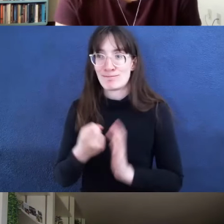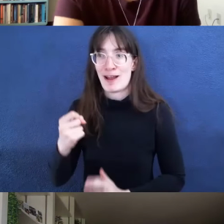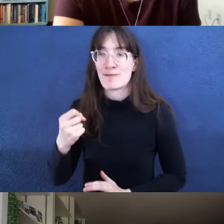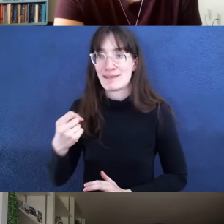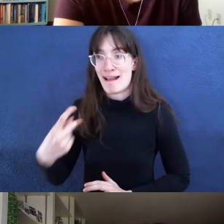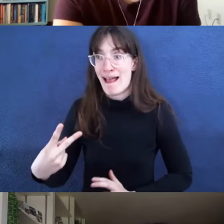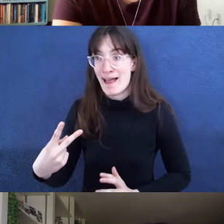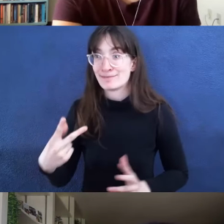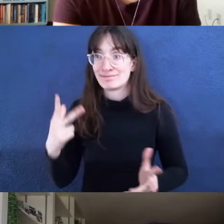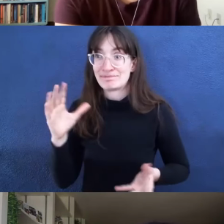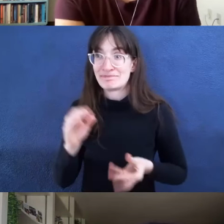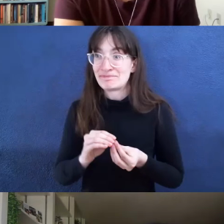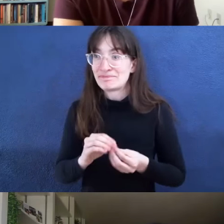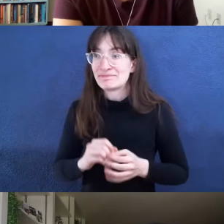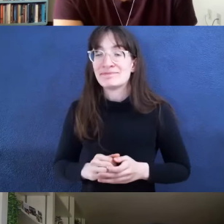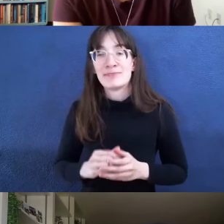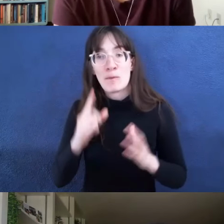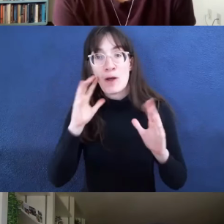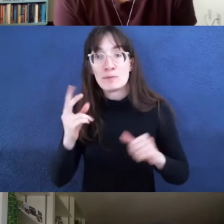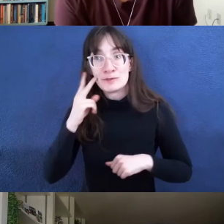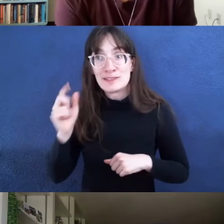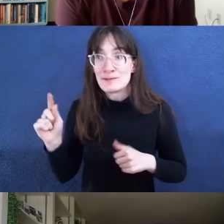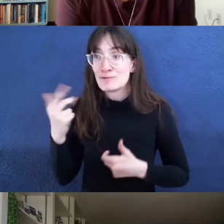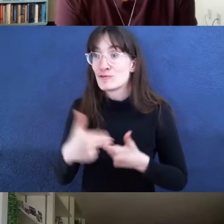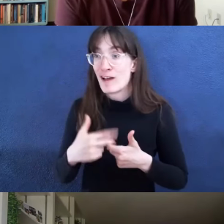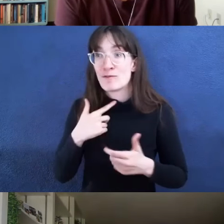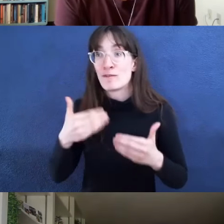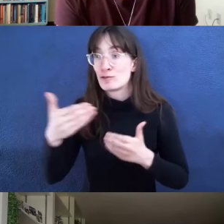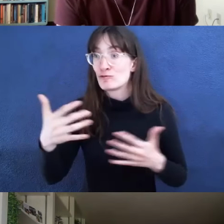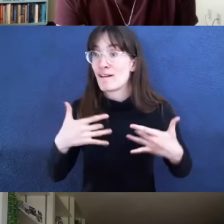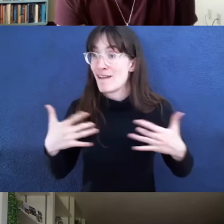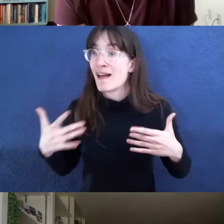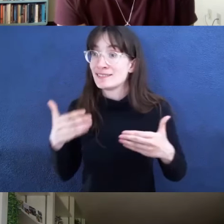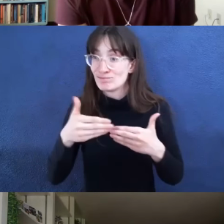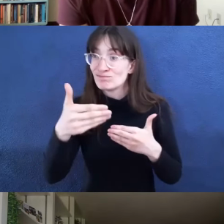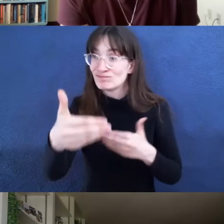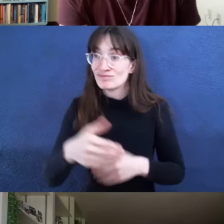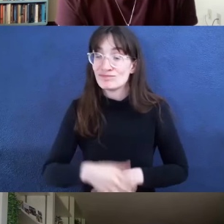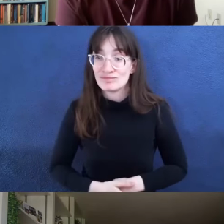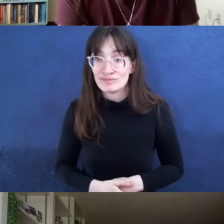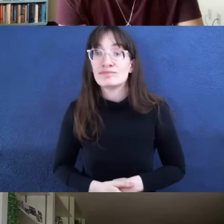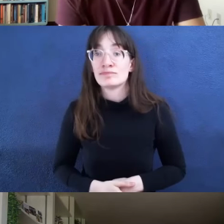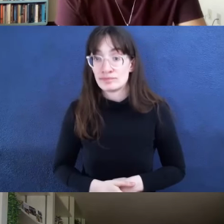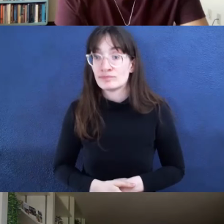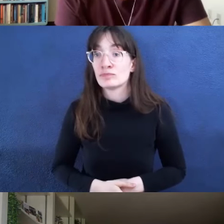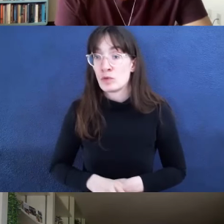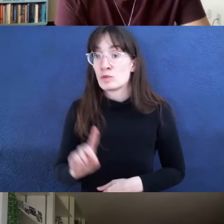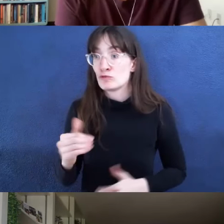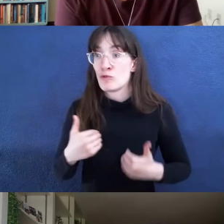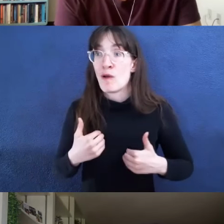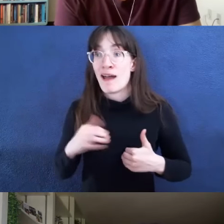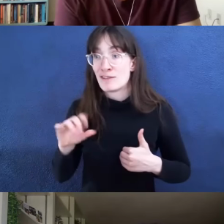and hope to have you at future events. Speaking of, we do have a yoga practice. It's not